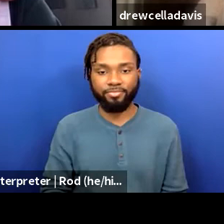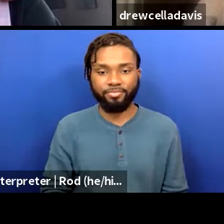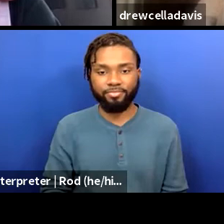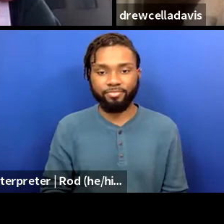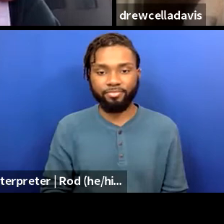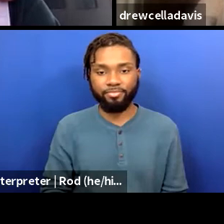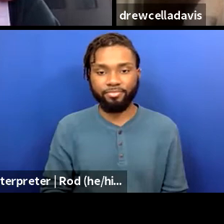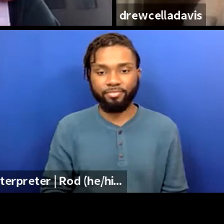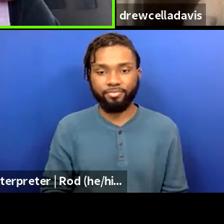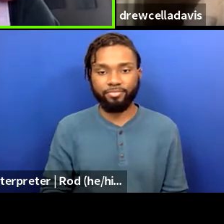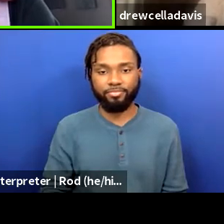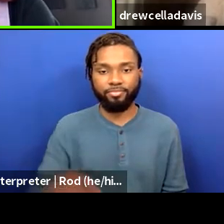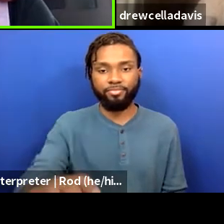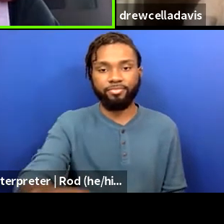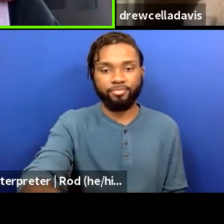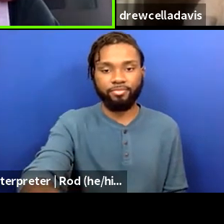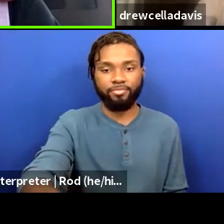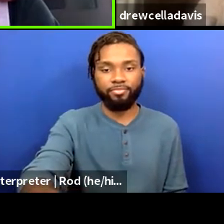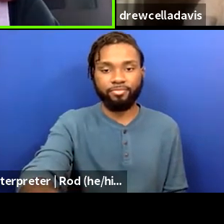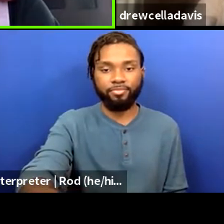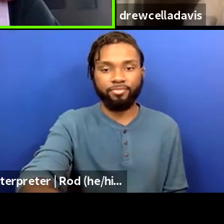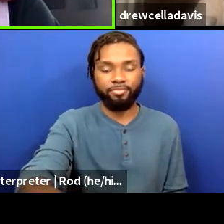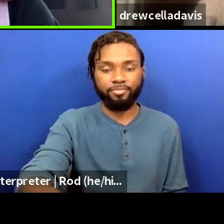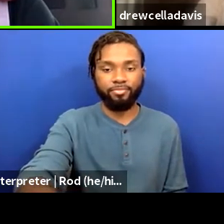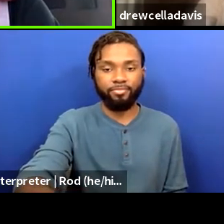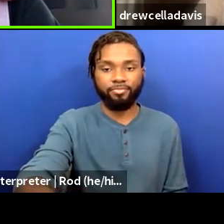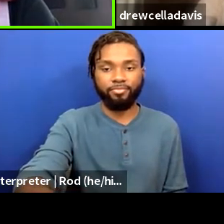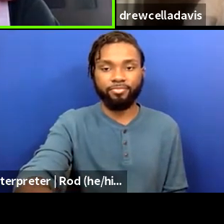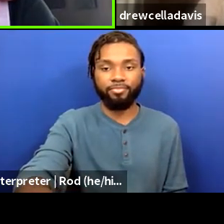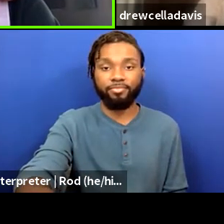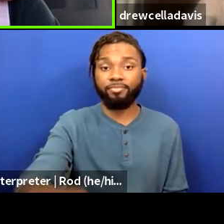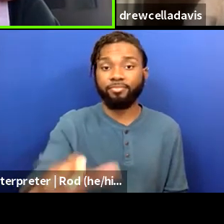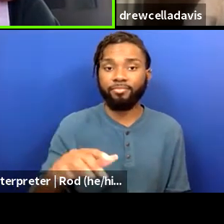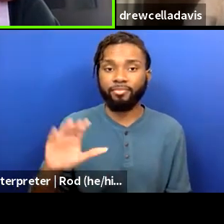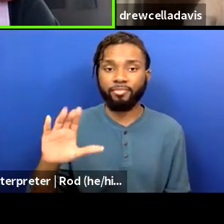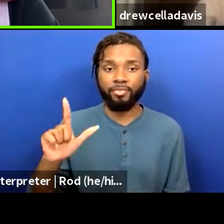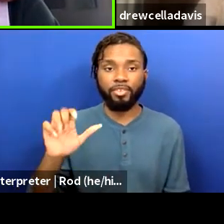Cool. Thanks, Alan. James?